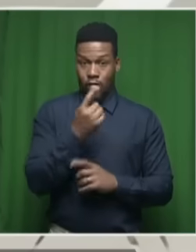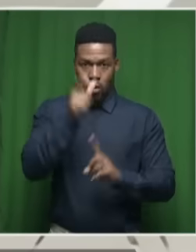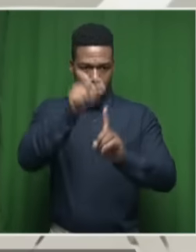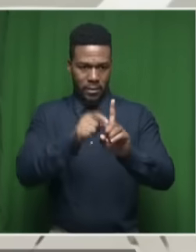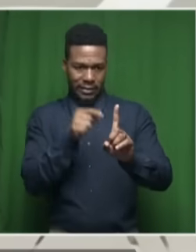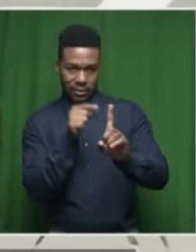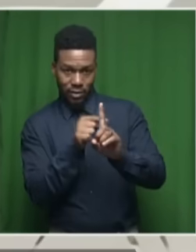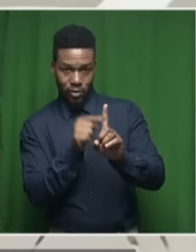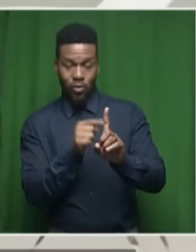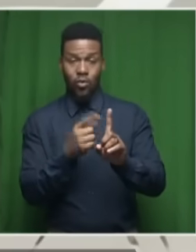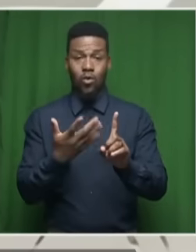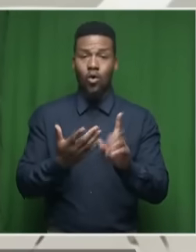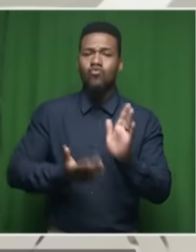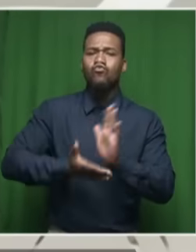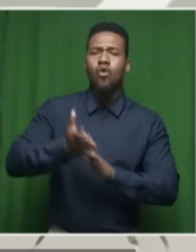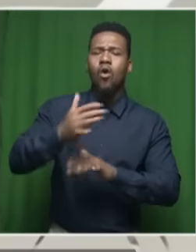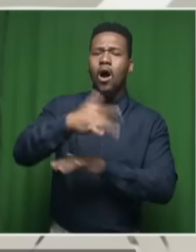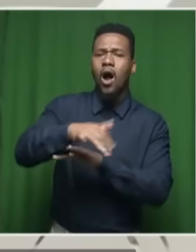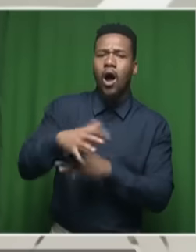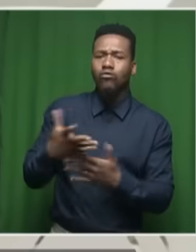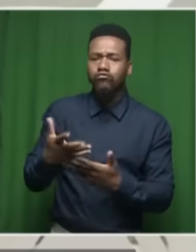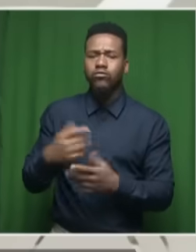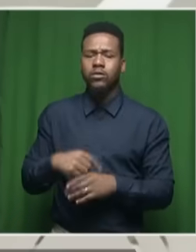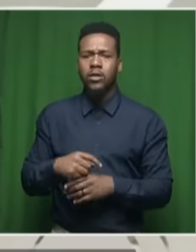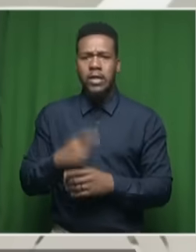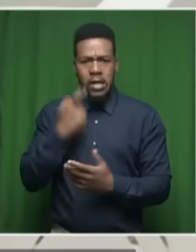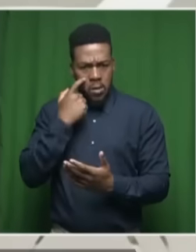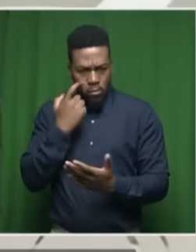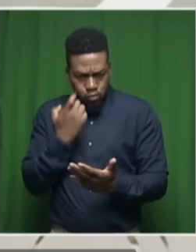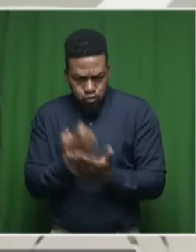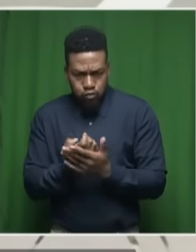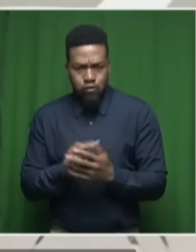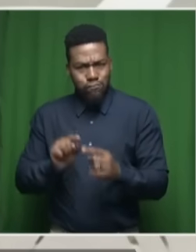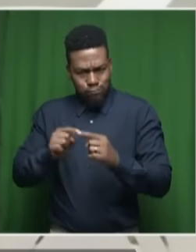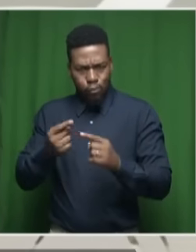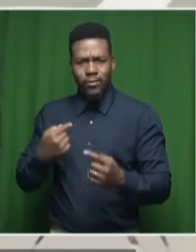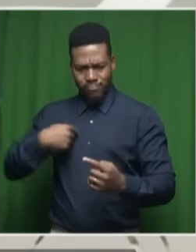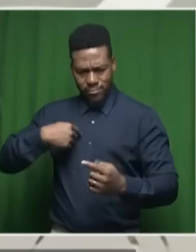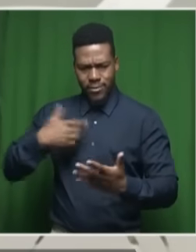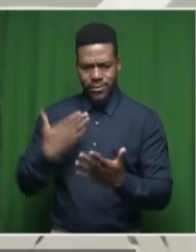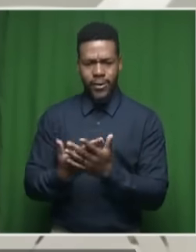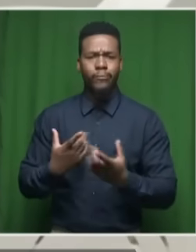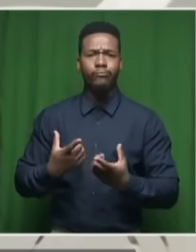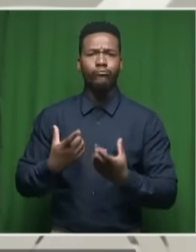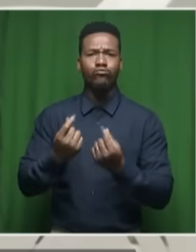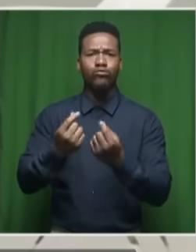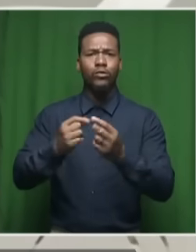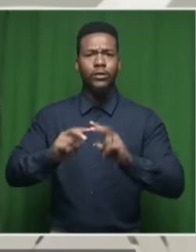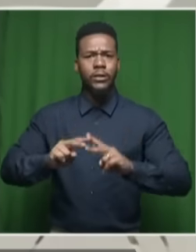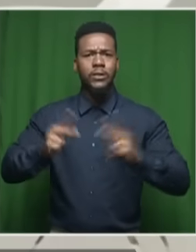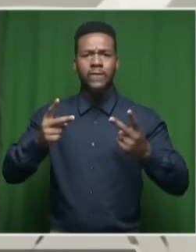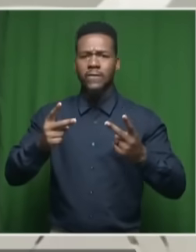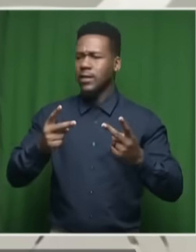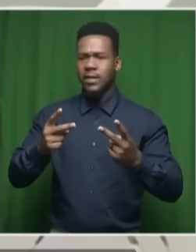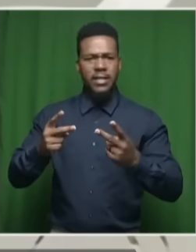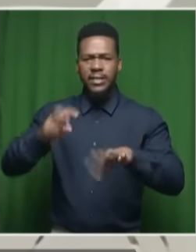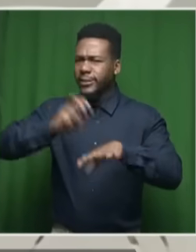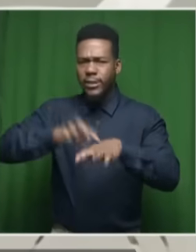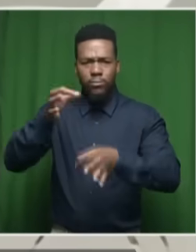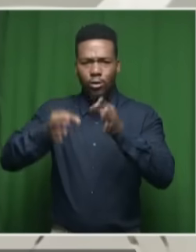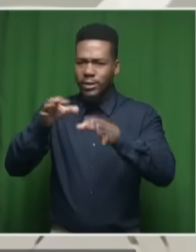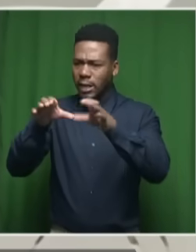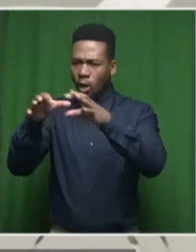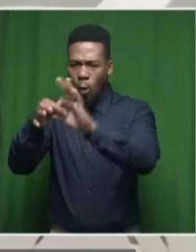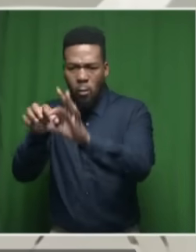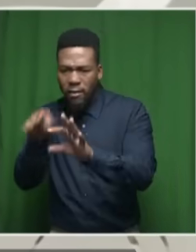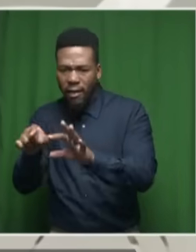go out and make and prove a point that they can still make it outside political homes. It could have its